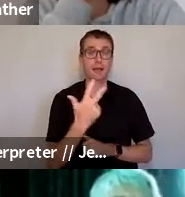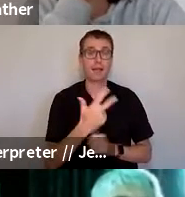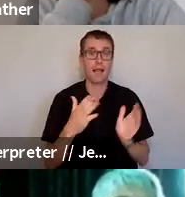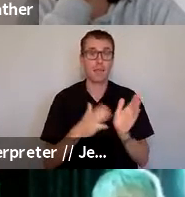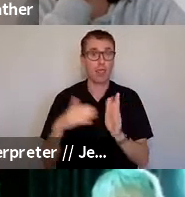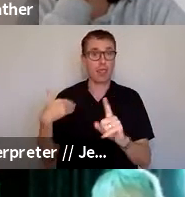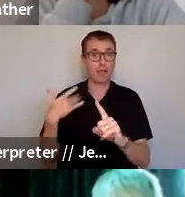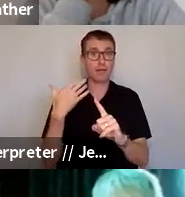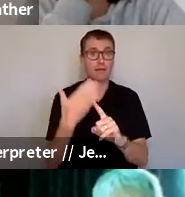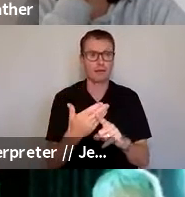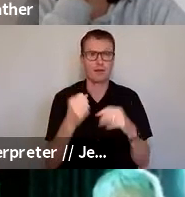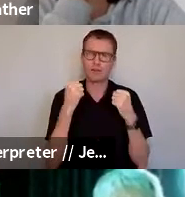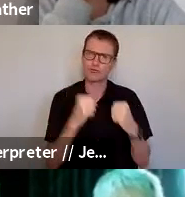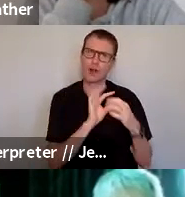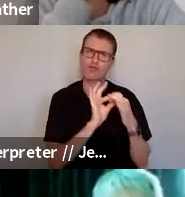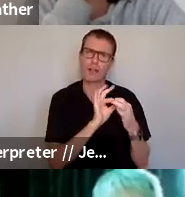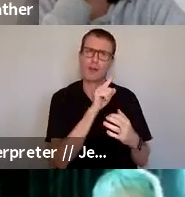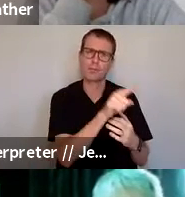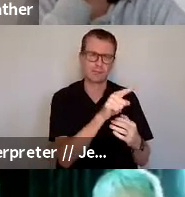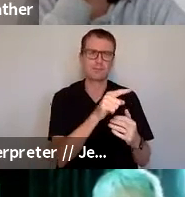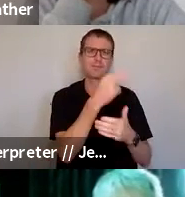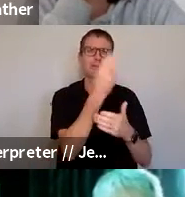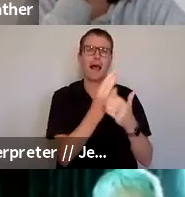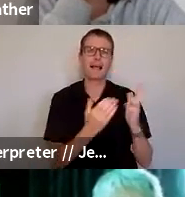working relationship with Arts Access and Kelly around